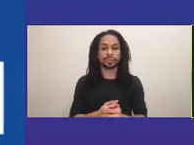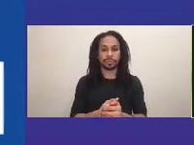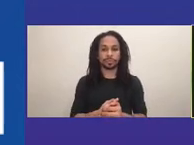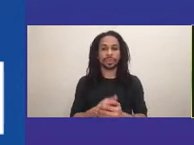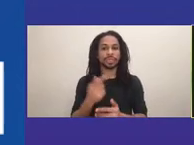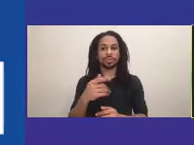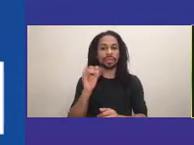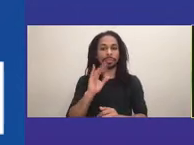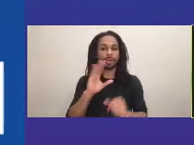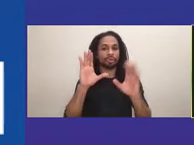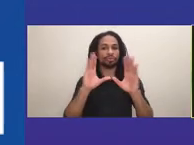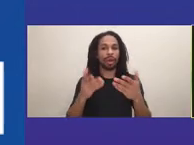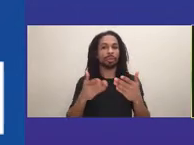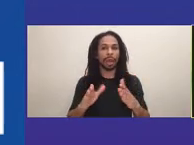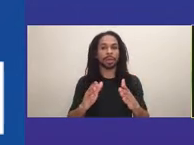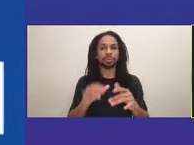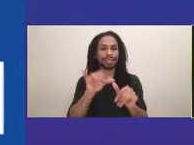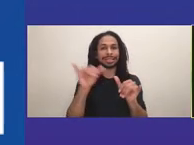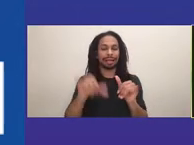in contact.